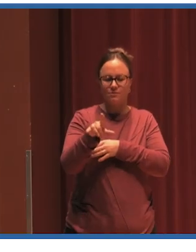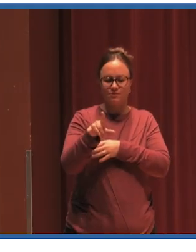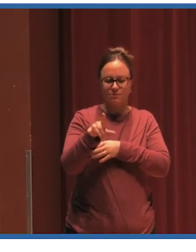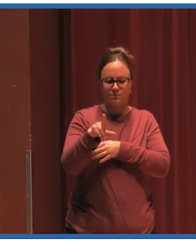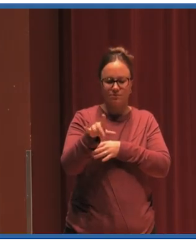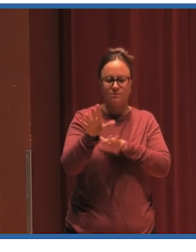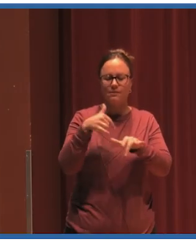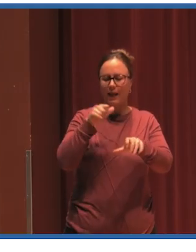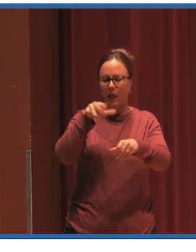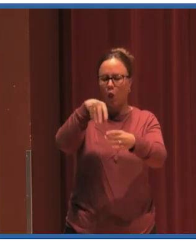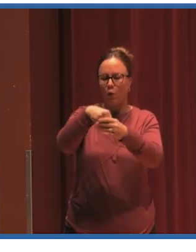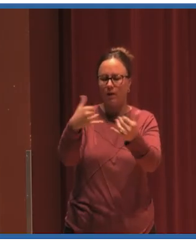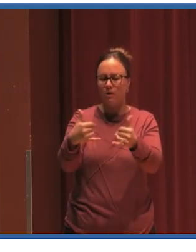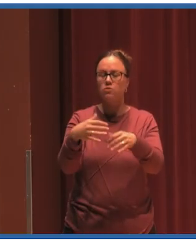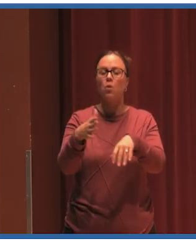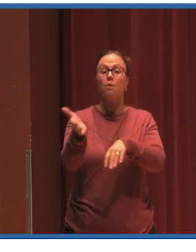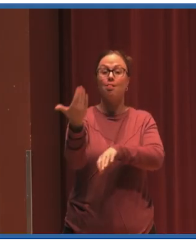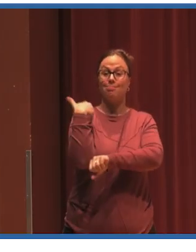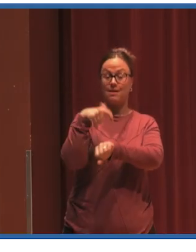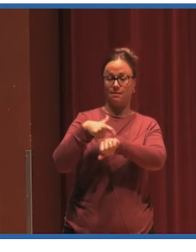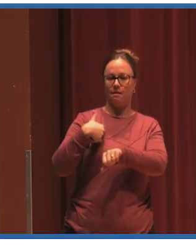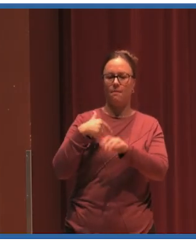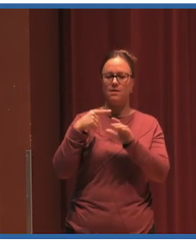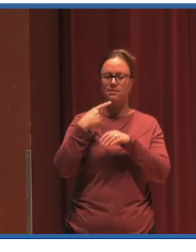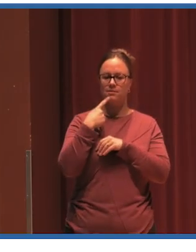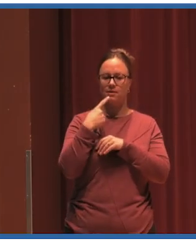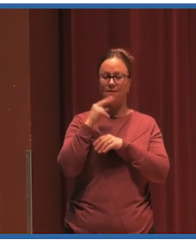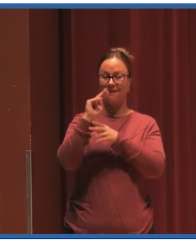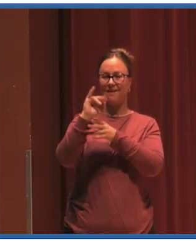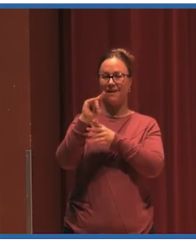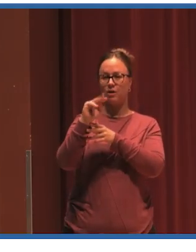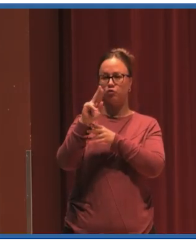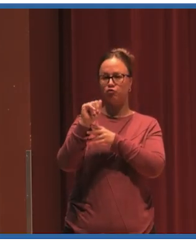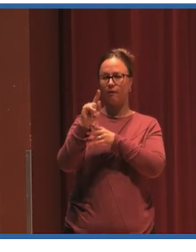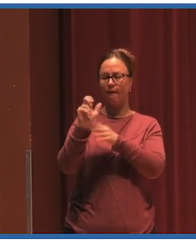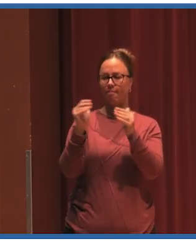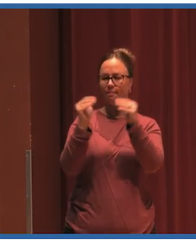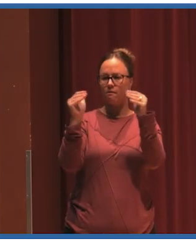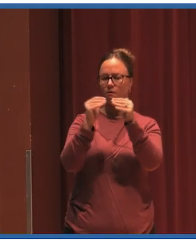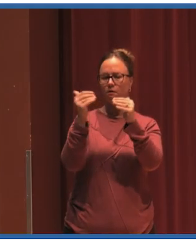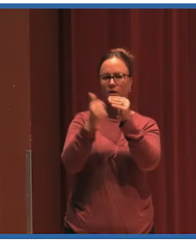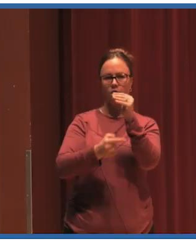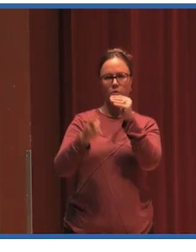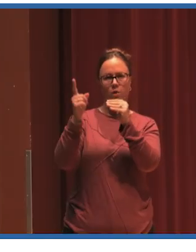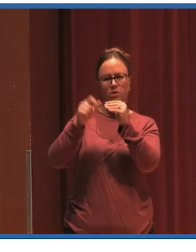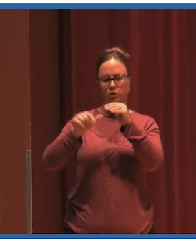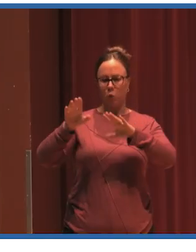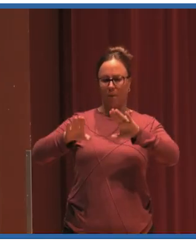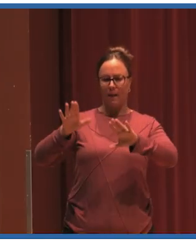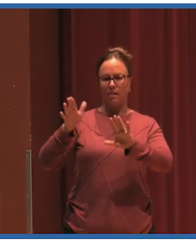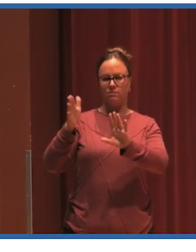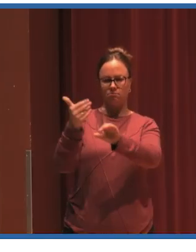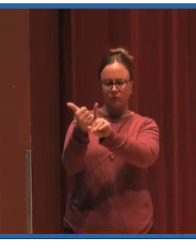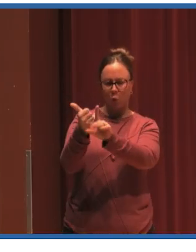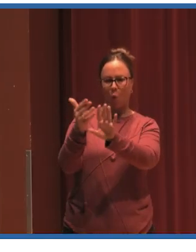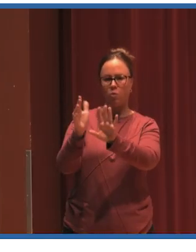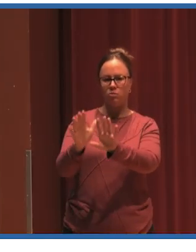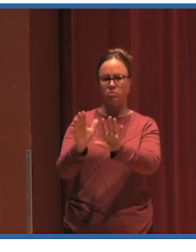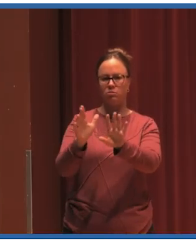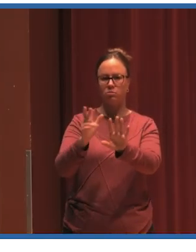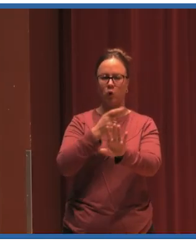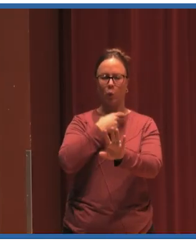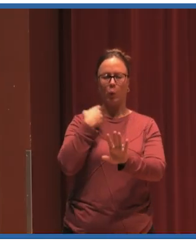that now. So I said last time that, this nitrate level is something that everyone has to balance their own, kind of